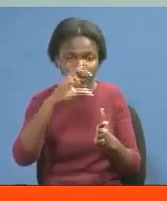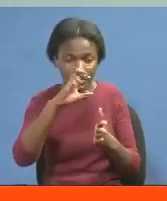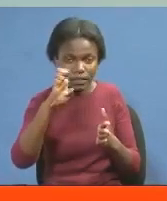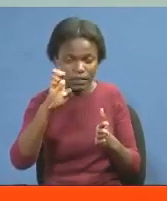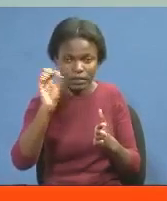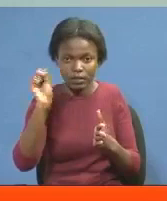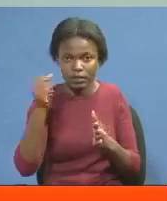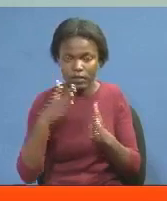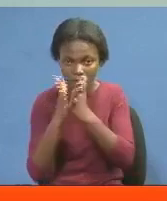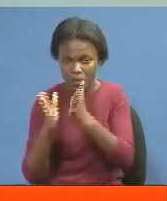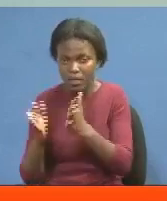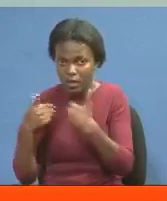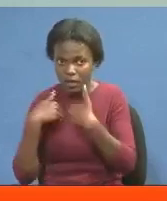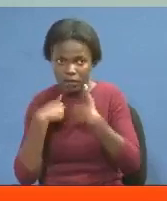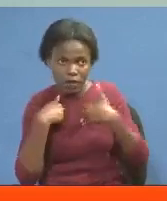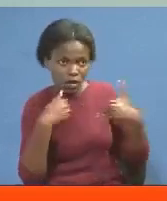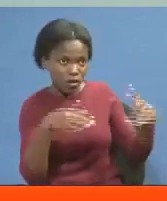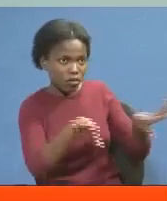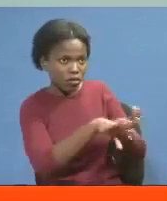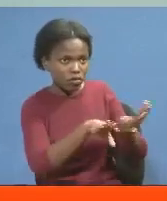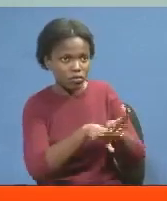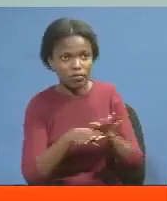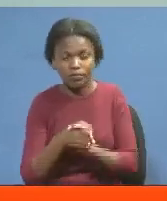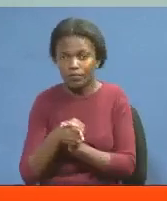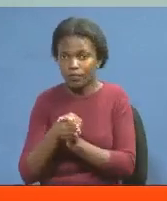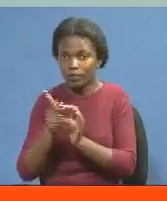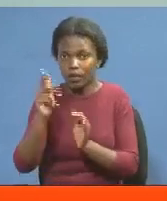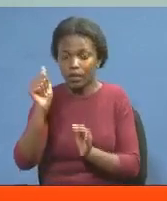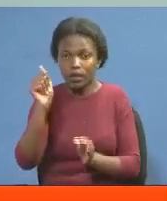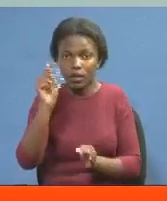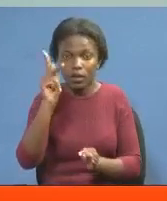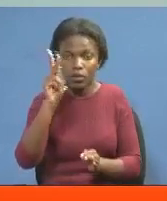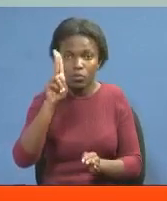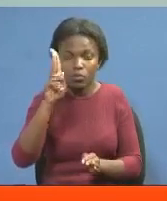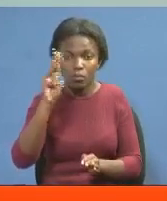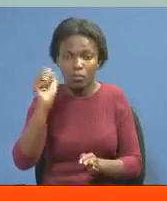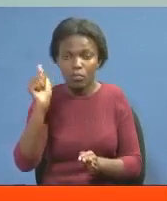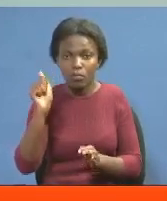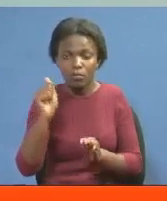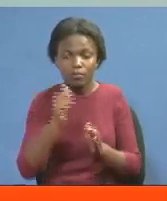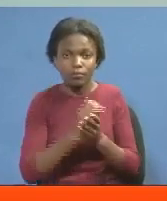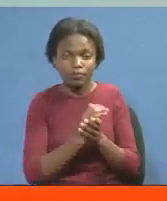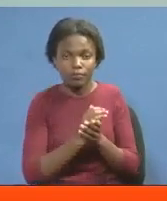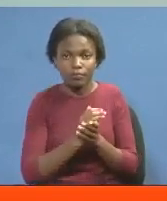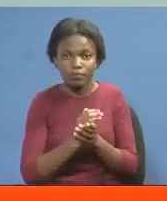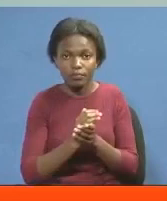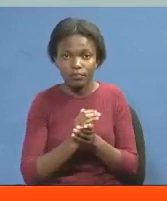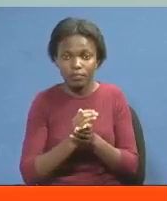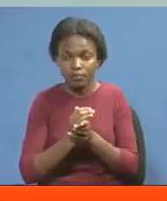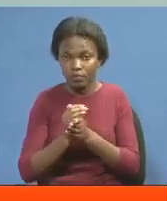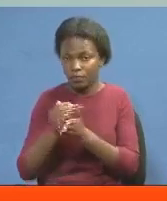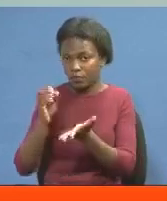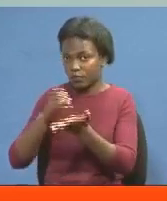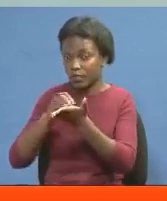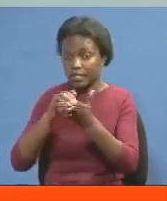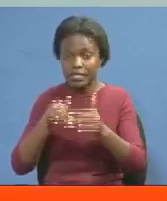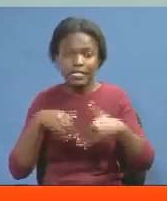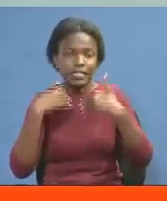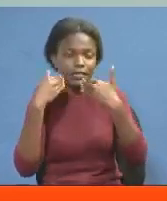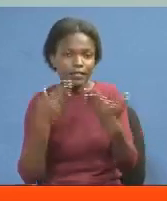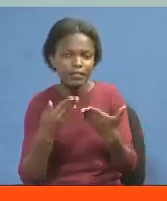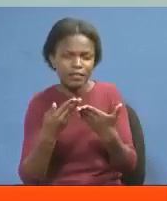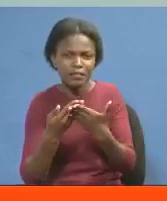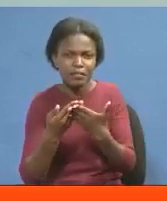ultimatum to have a plan to close down Dadaab and Kakuma refugee camps, citing national security concerns. This issuance was given with